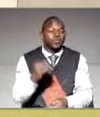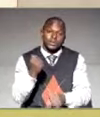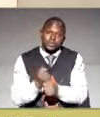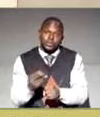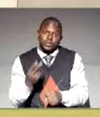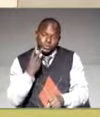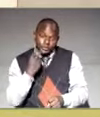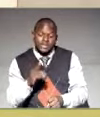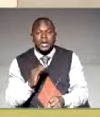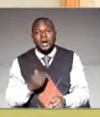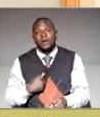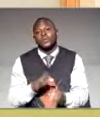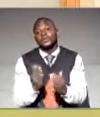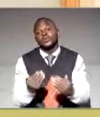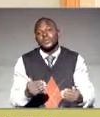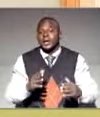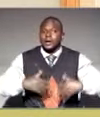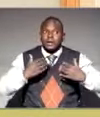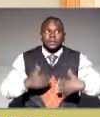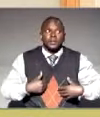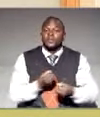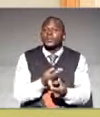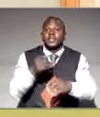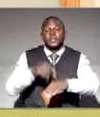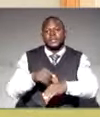to ensure that our children are happy. Many times we believe